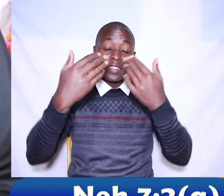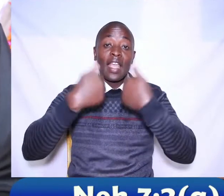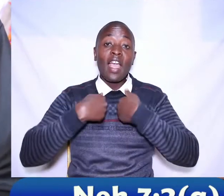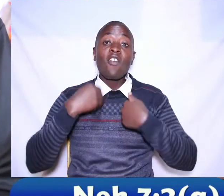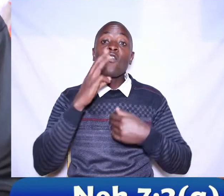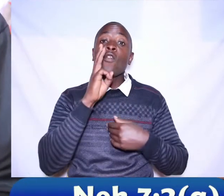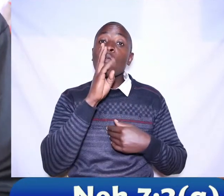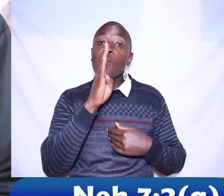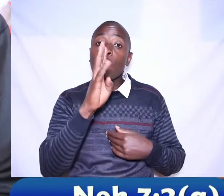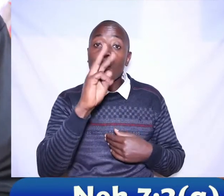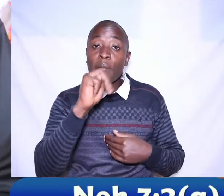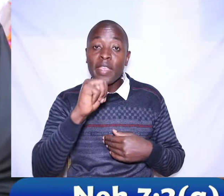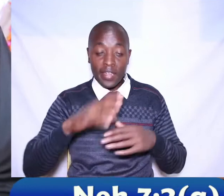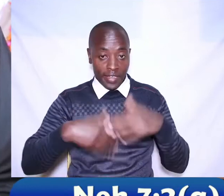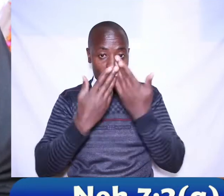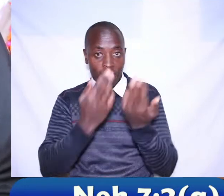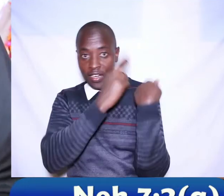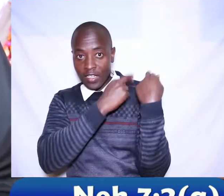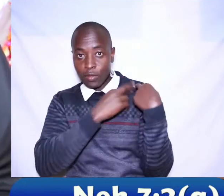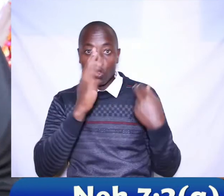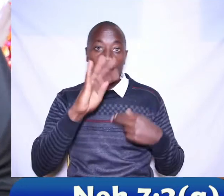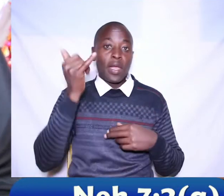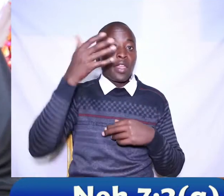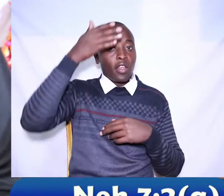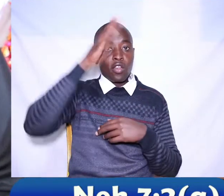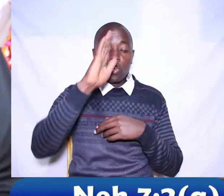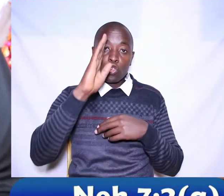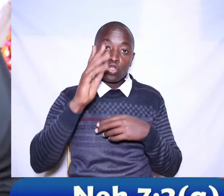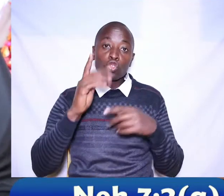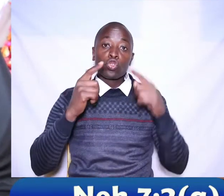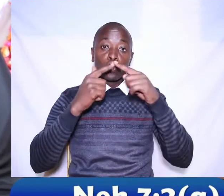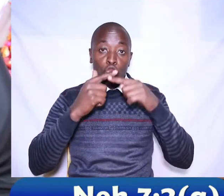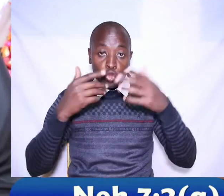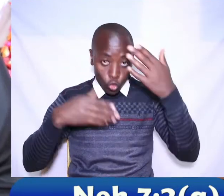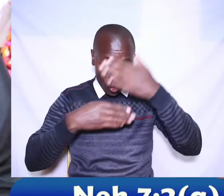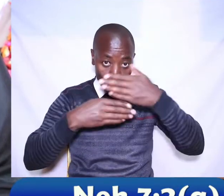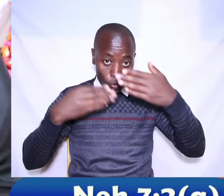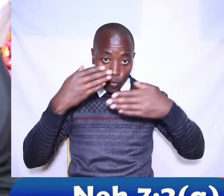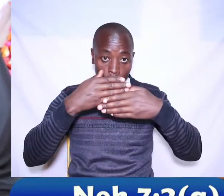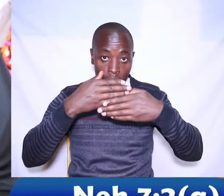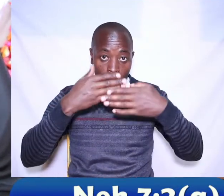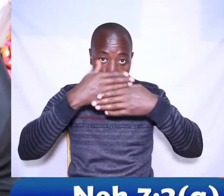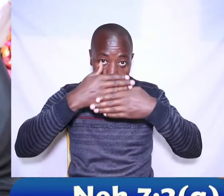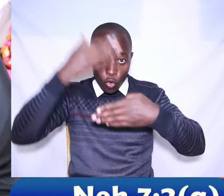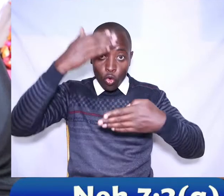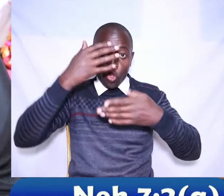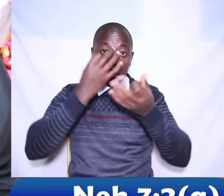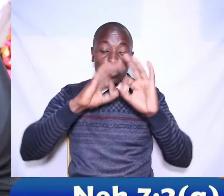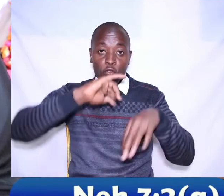had been given a task by God to rebuild the walls of